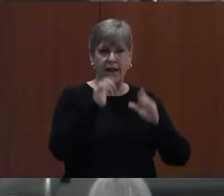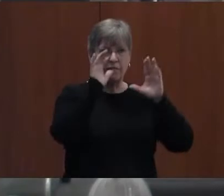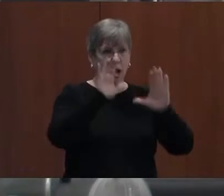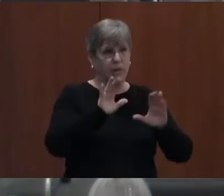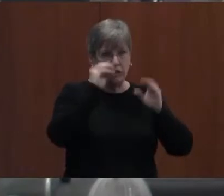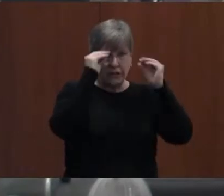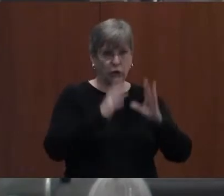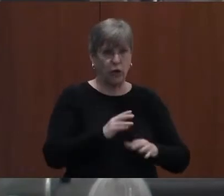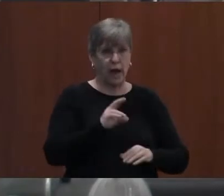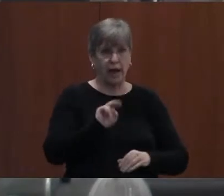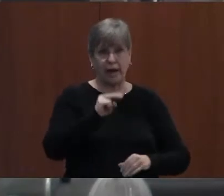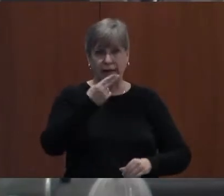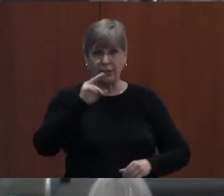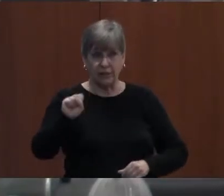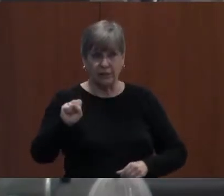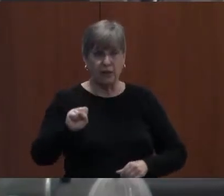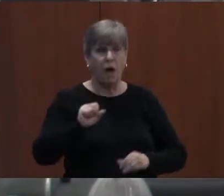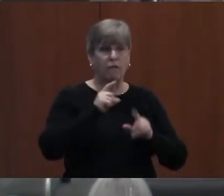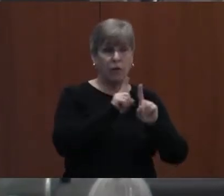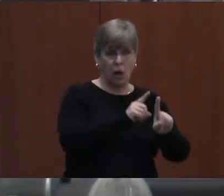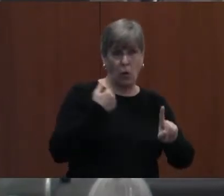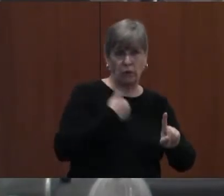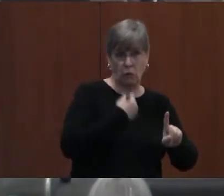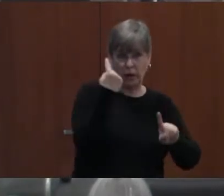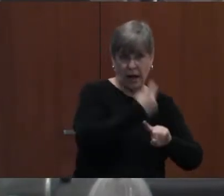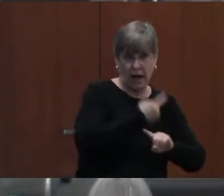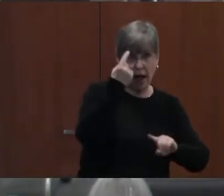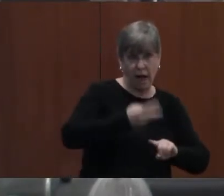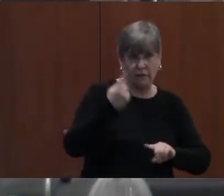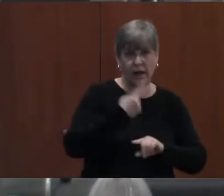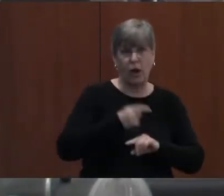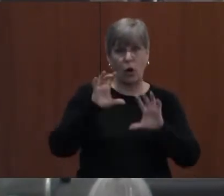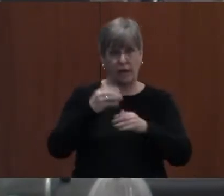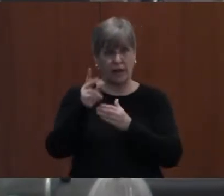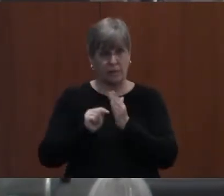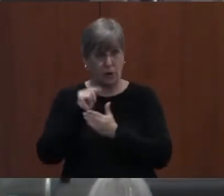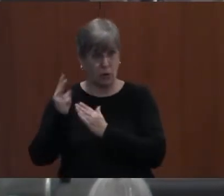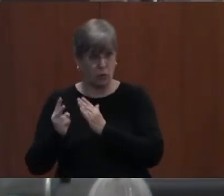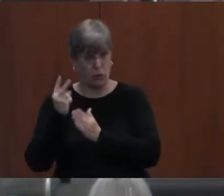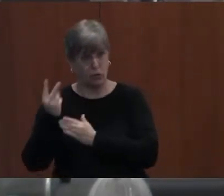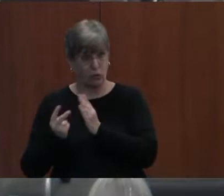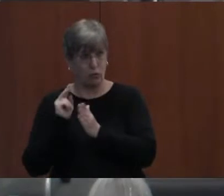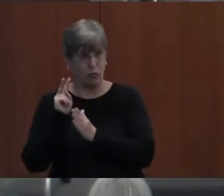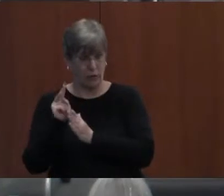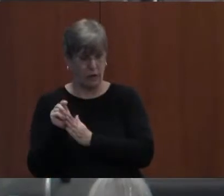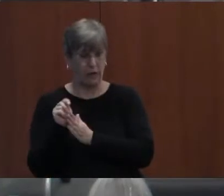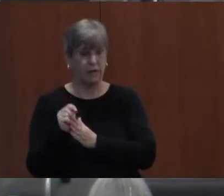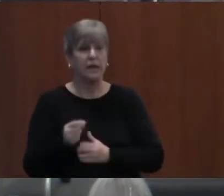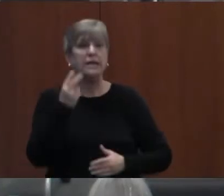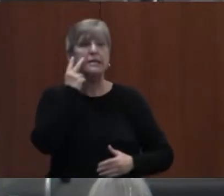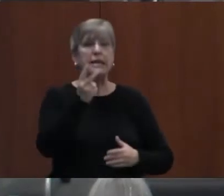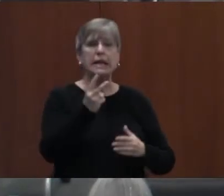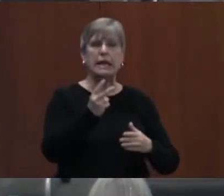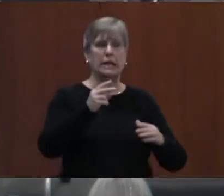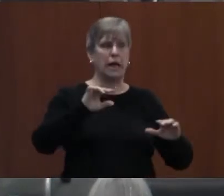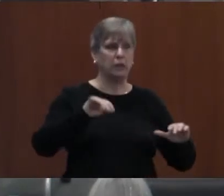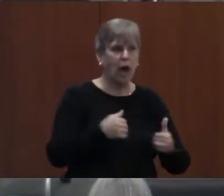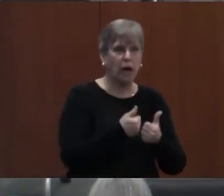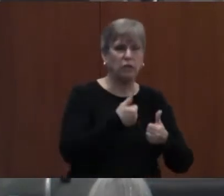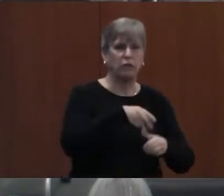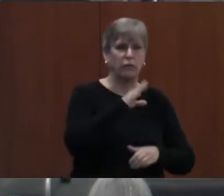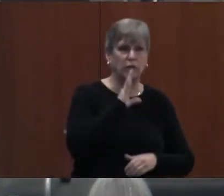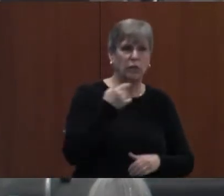High. Shadow us for a day, a half day, or even a class period or two. See the immense challenges